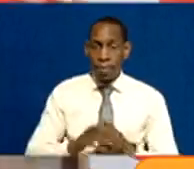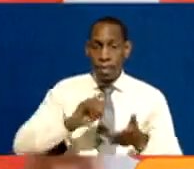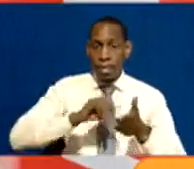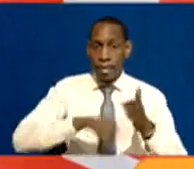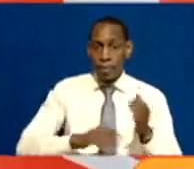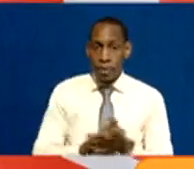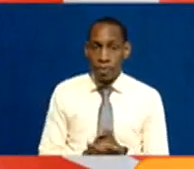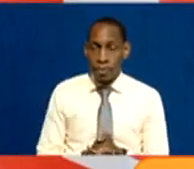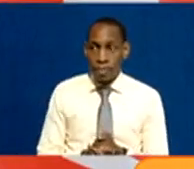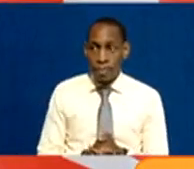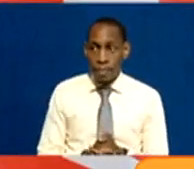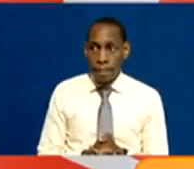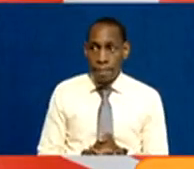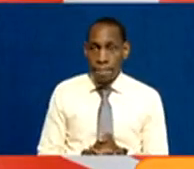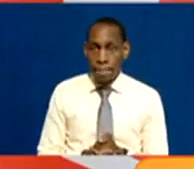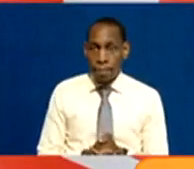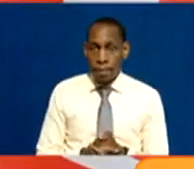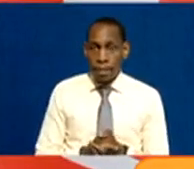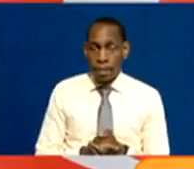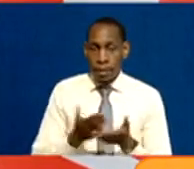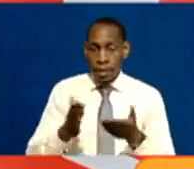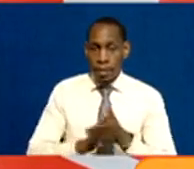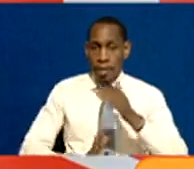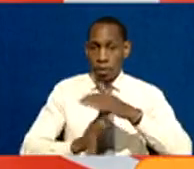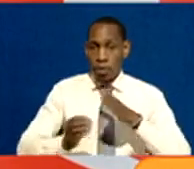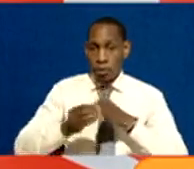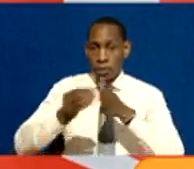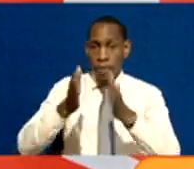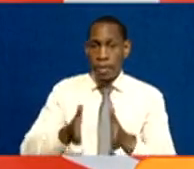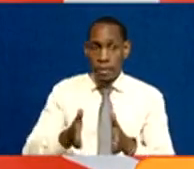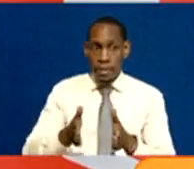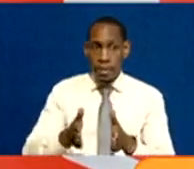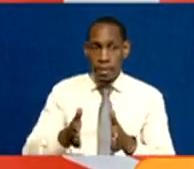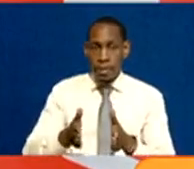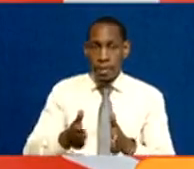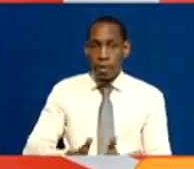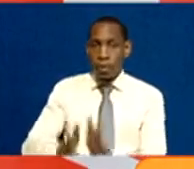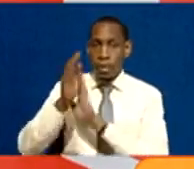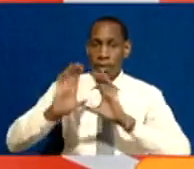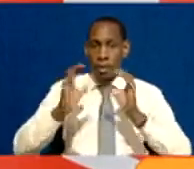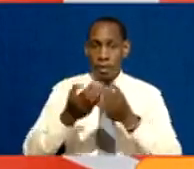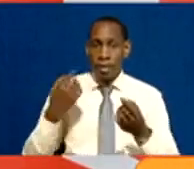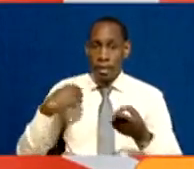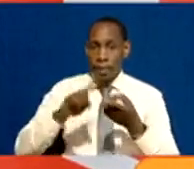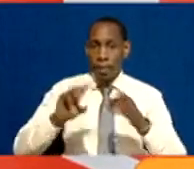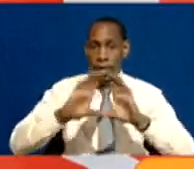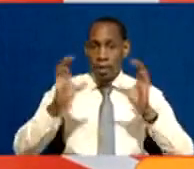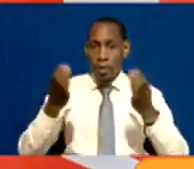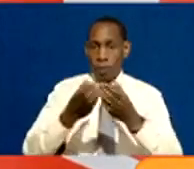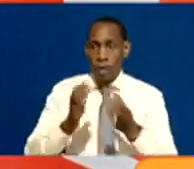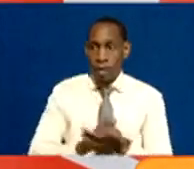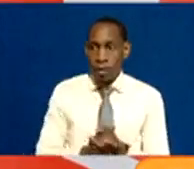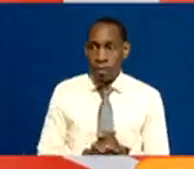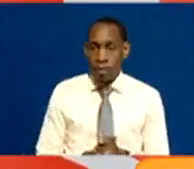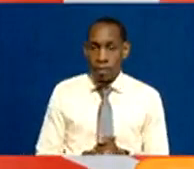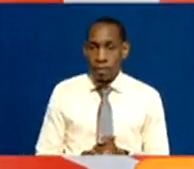therefore, SailPoint, being the top leader in identity security globally, the number one in the world, per Gartner, top